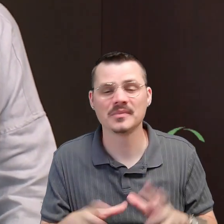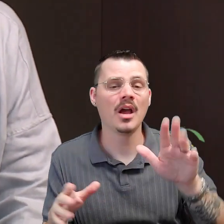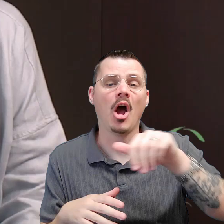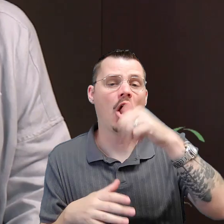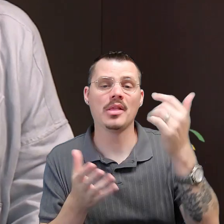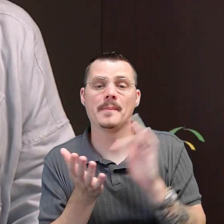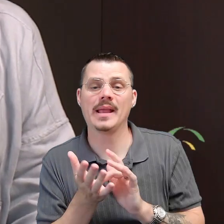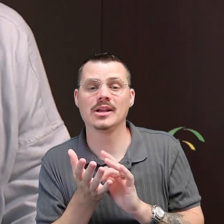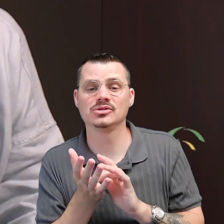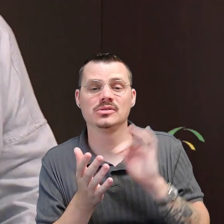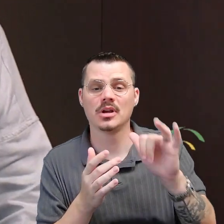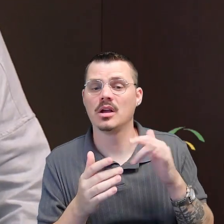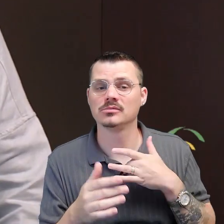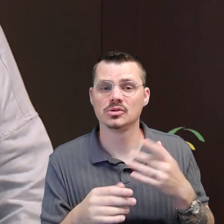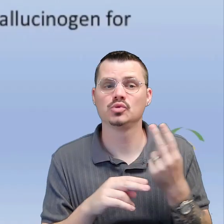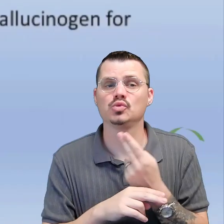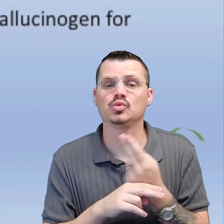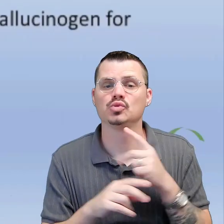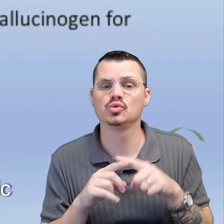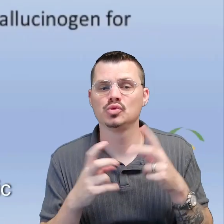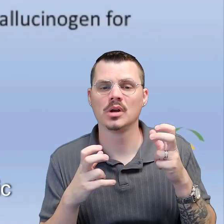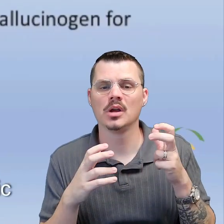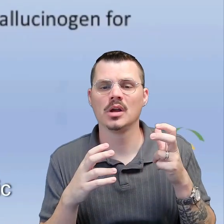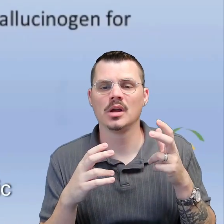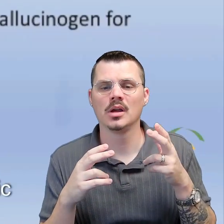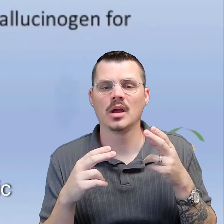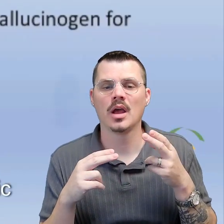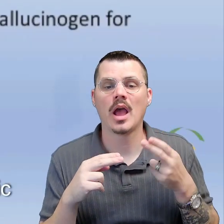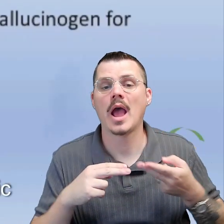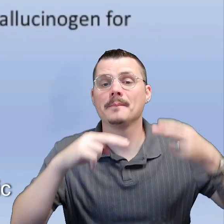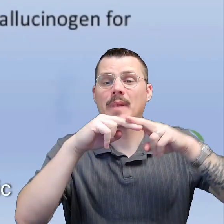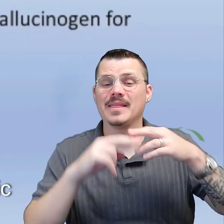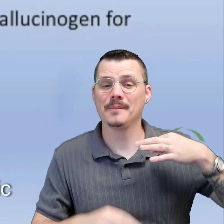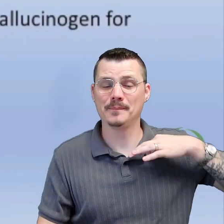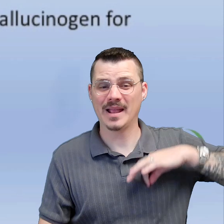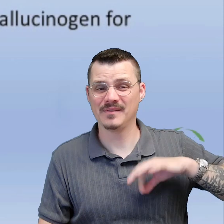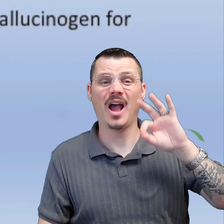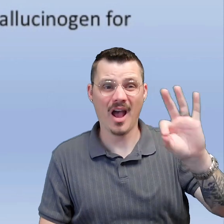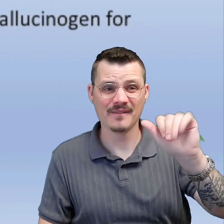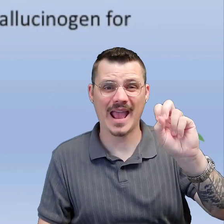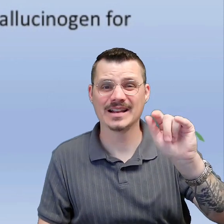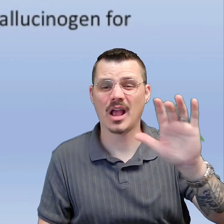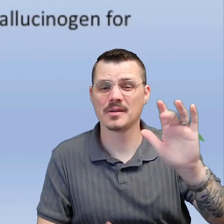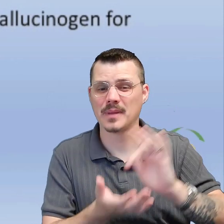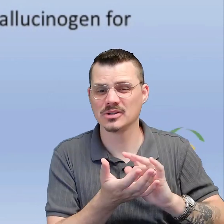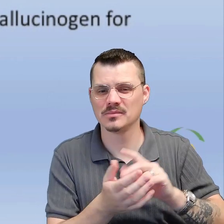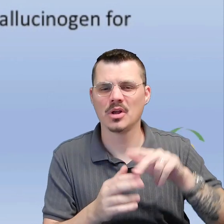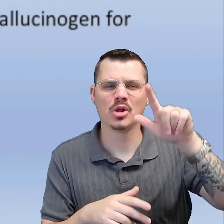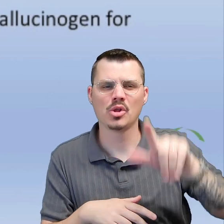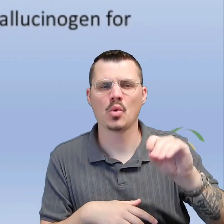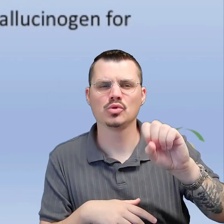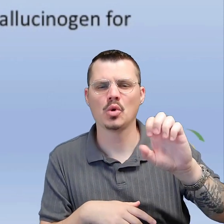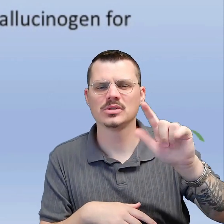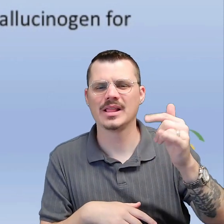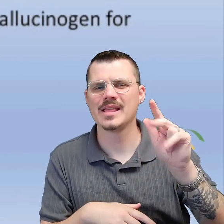Other medicines that are used to amplify the benefits of antipsychotic medications, low-dose